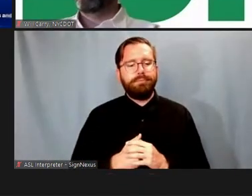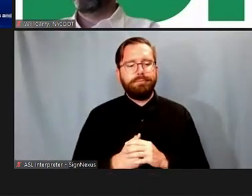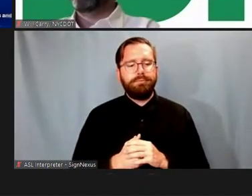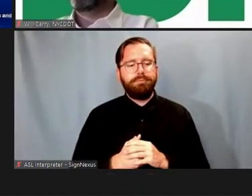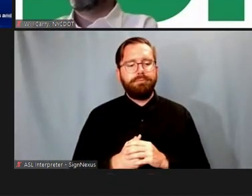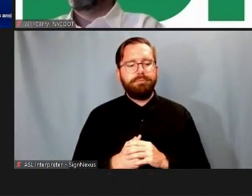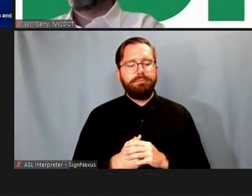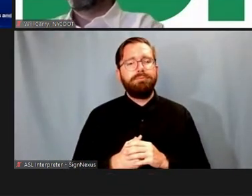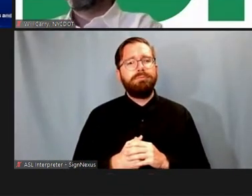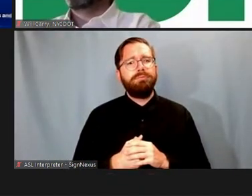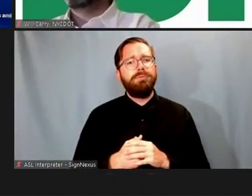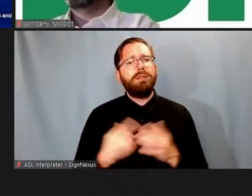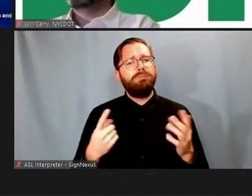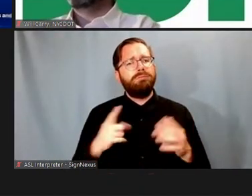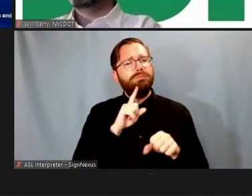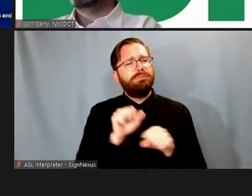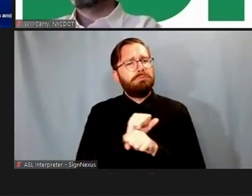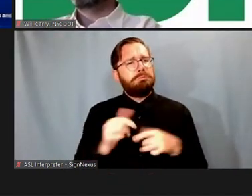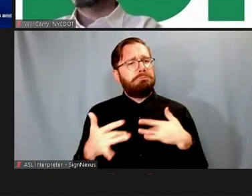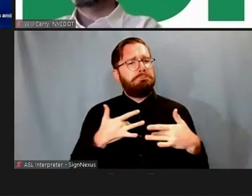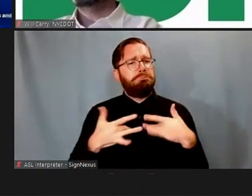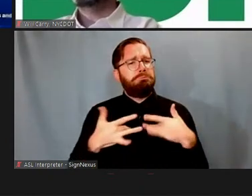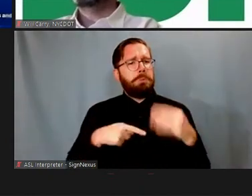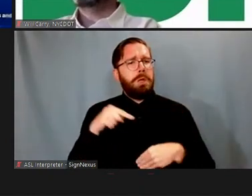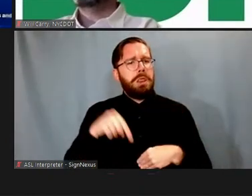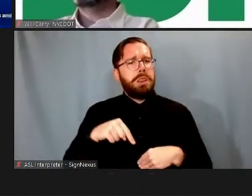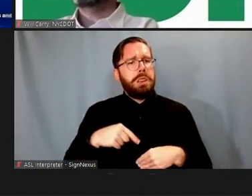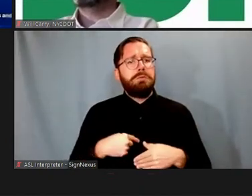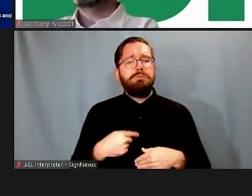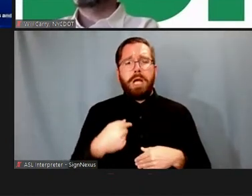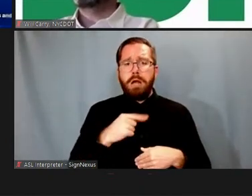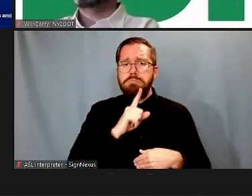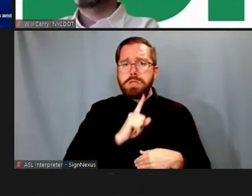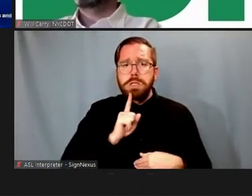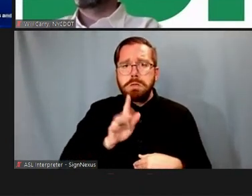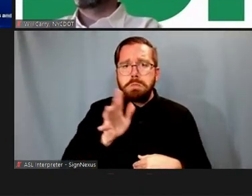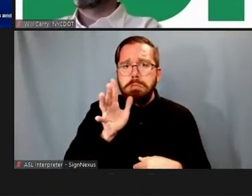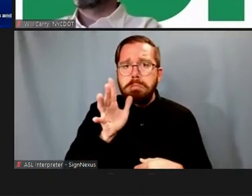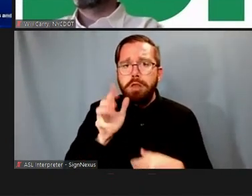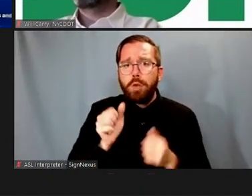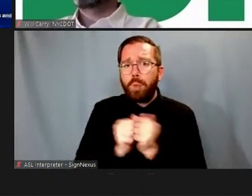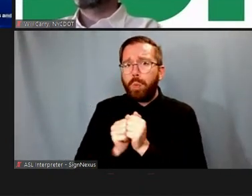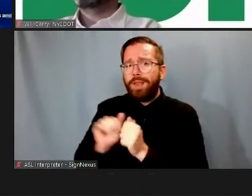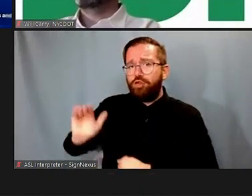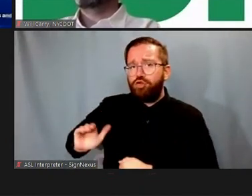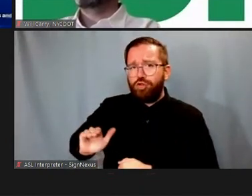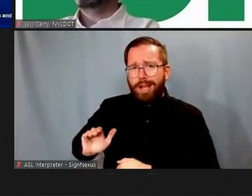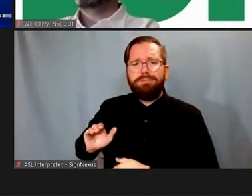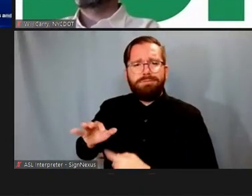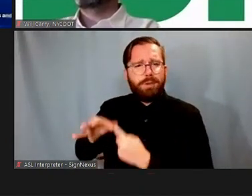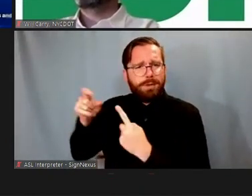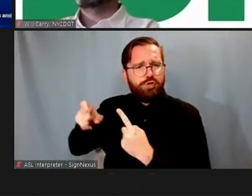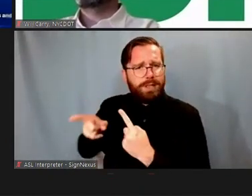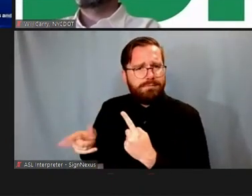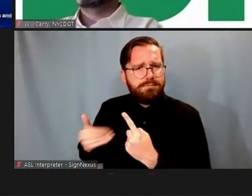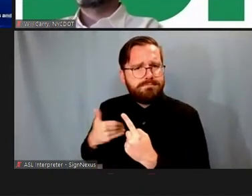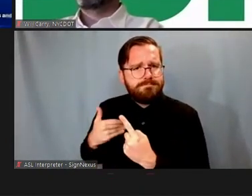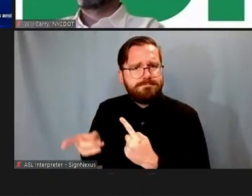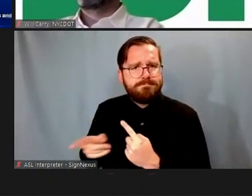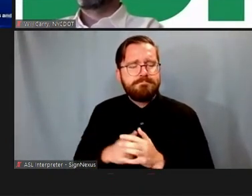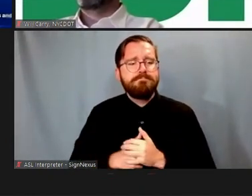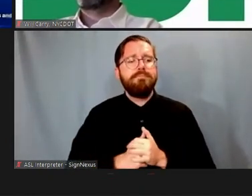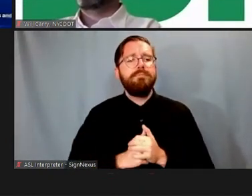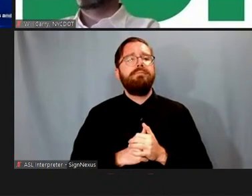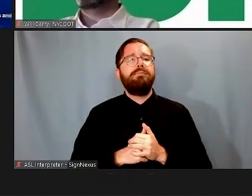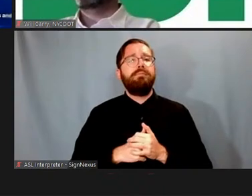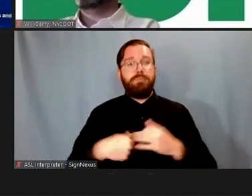very concerned about this i am a single mother to a special needs child um i have